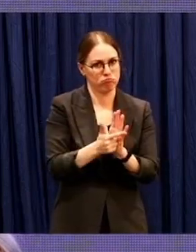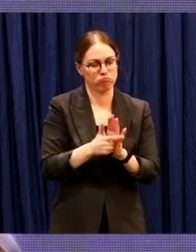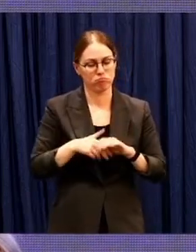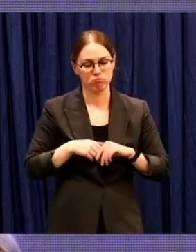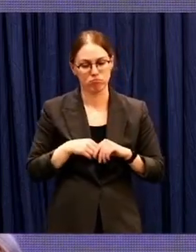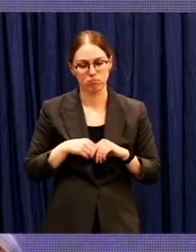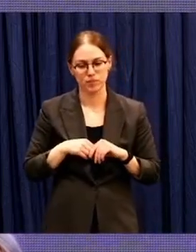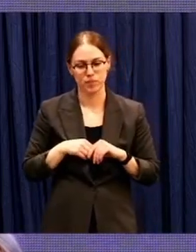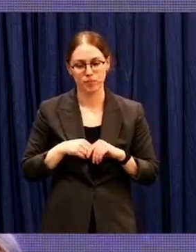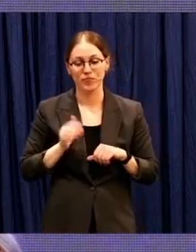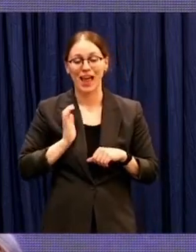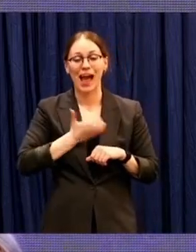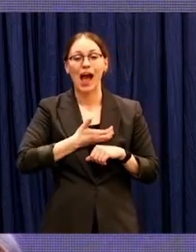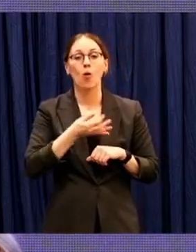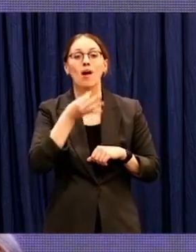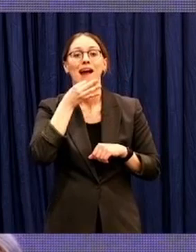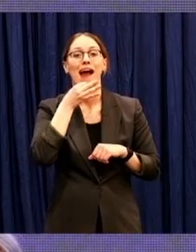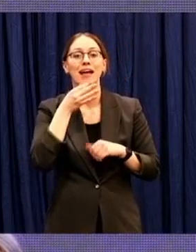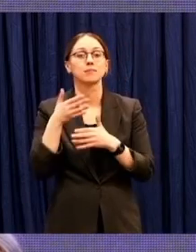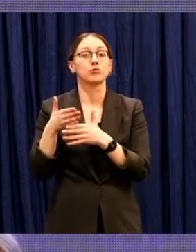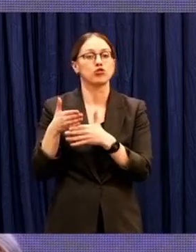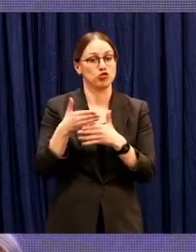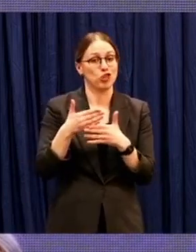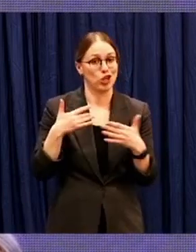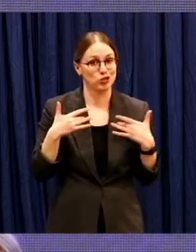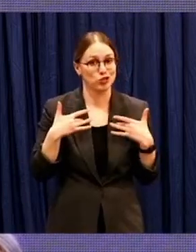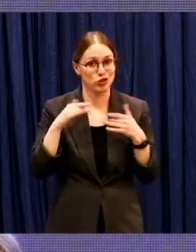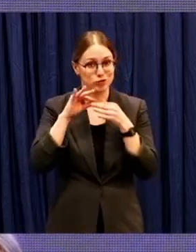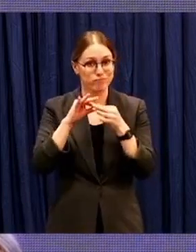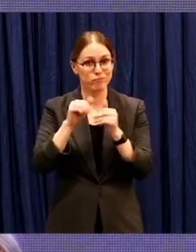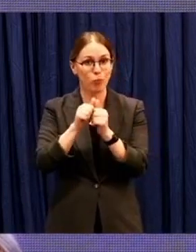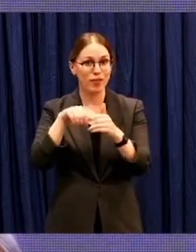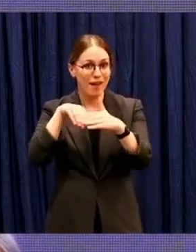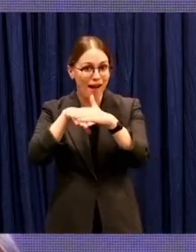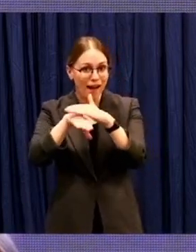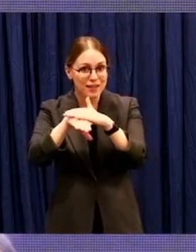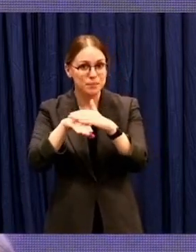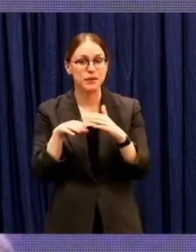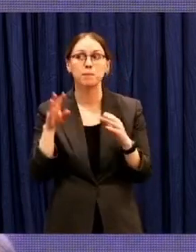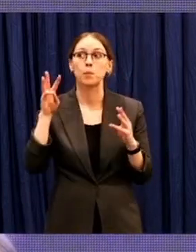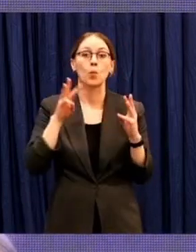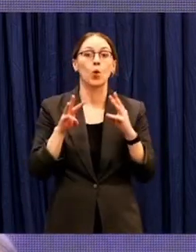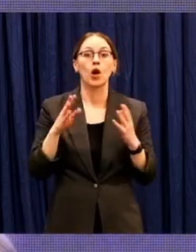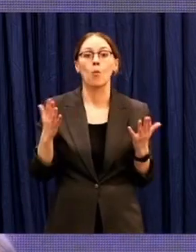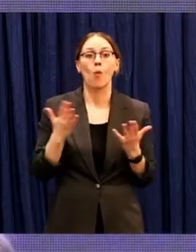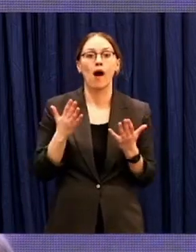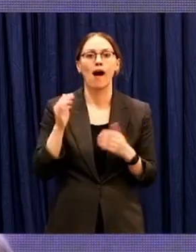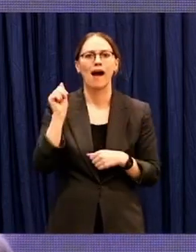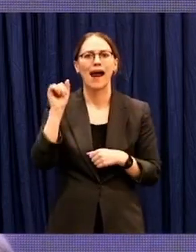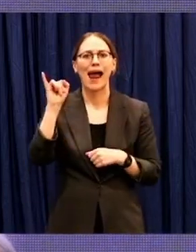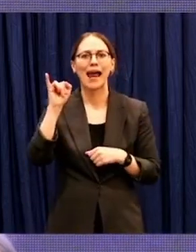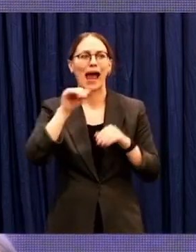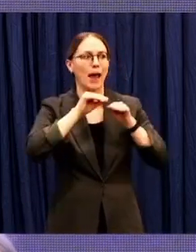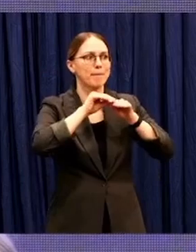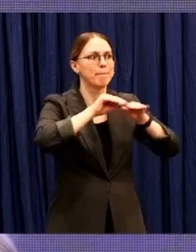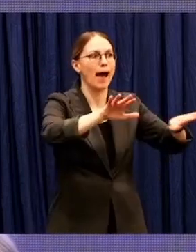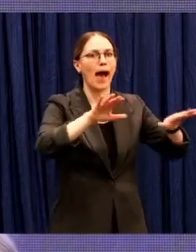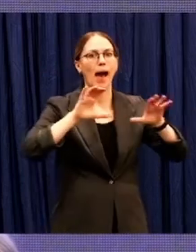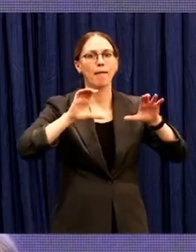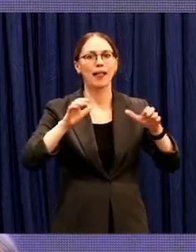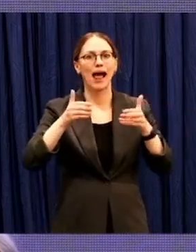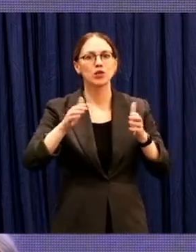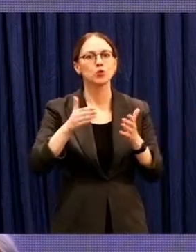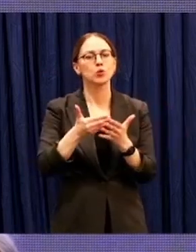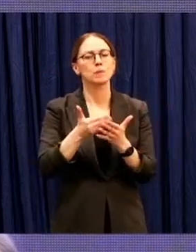Our experts shared some accessibility concerns. There were worries about AI coming into classrooms before it was fully accessible and creating